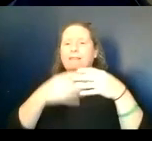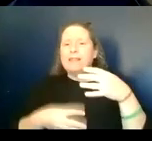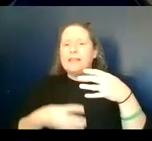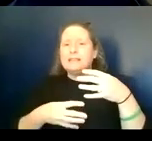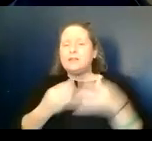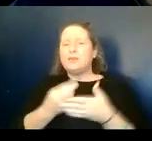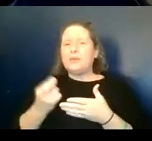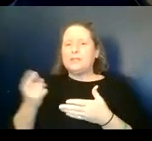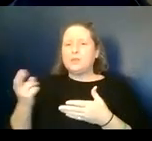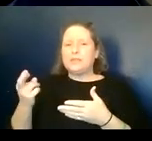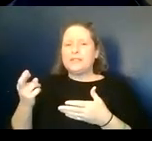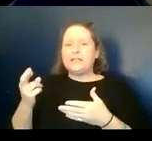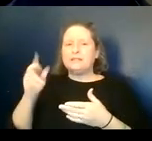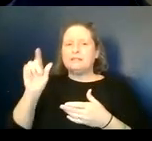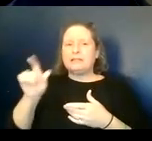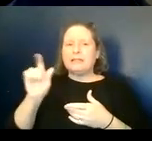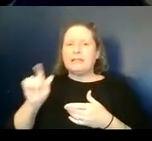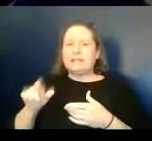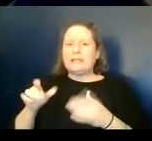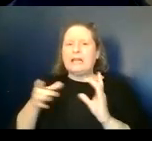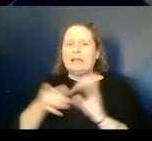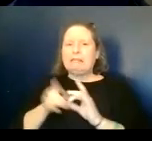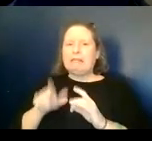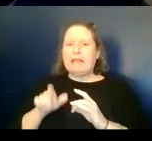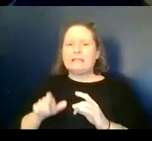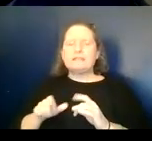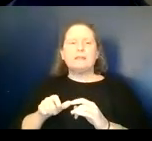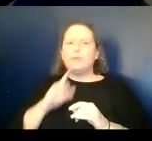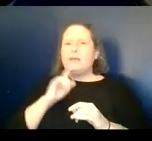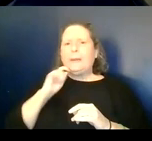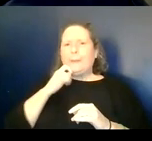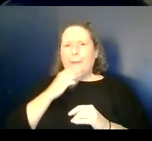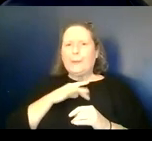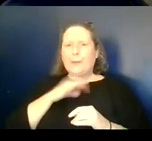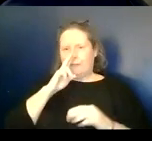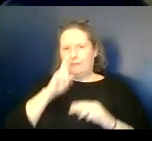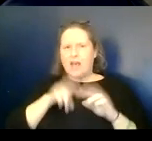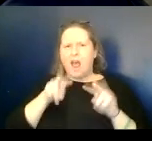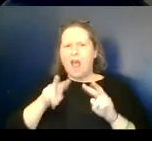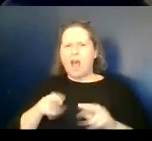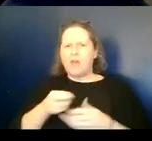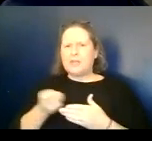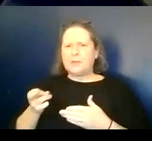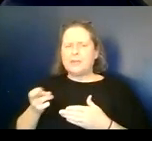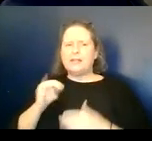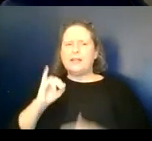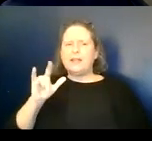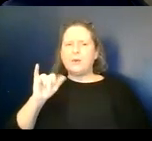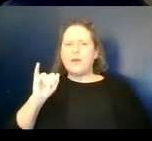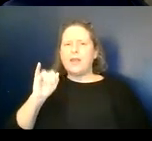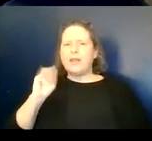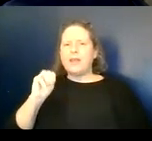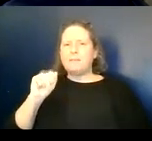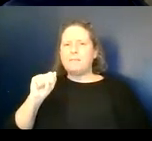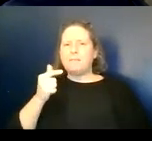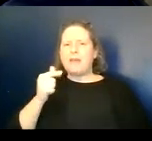that are really cool and really fun to look at. We've got the Illinois Imagines website here.